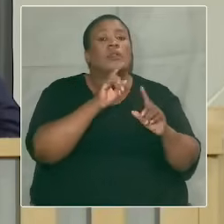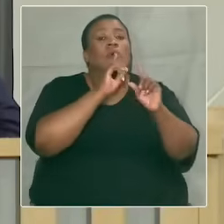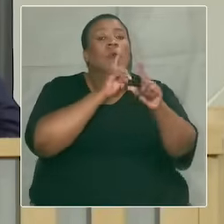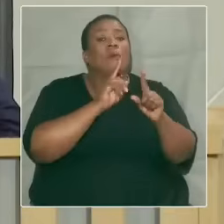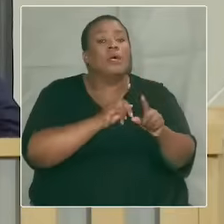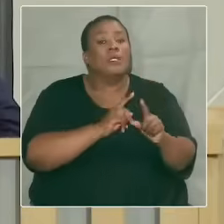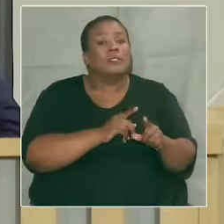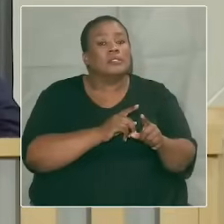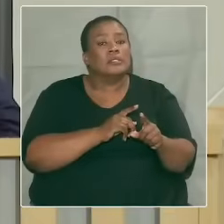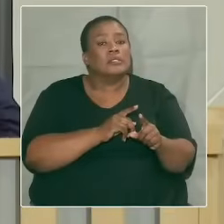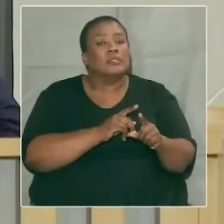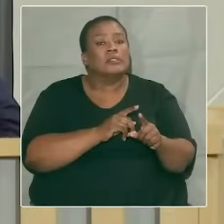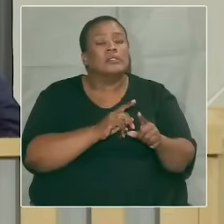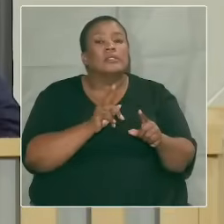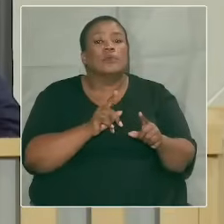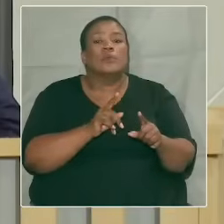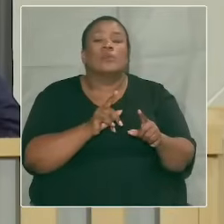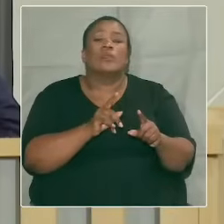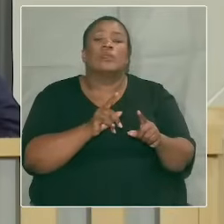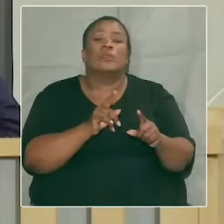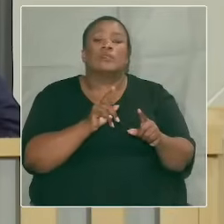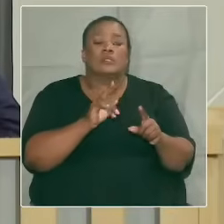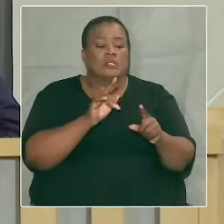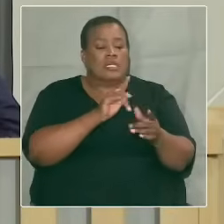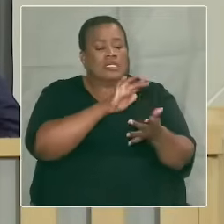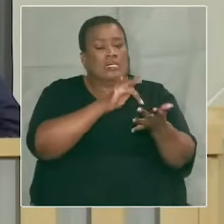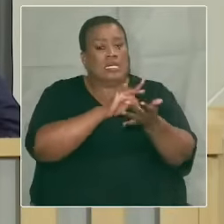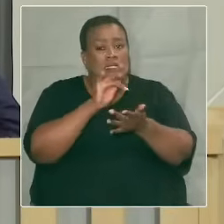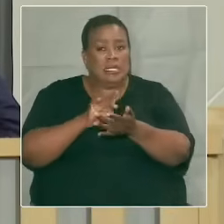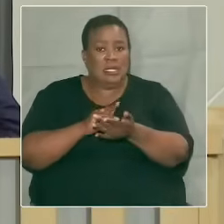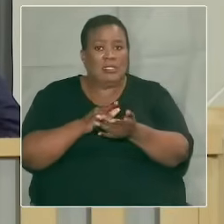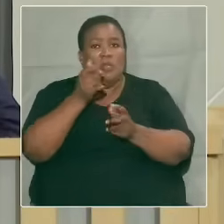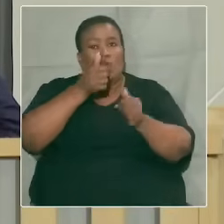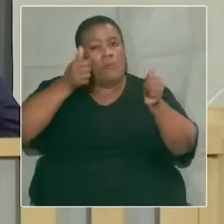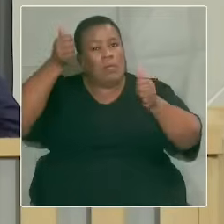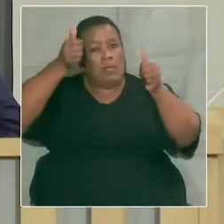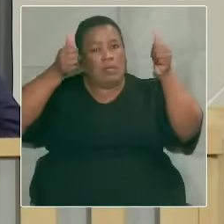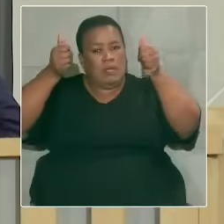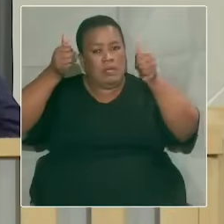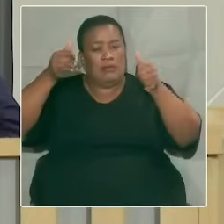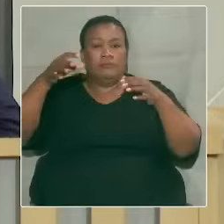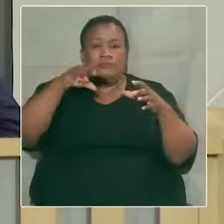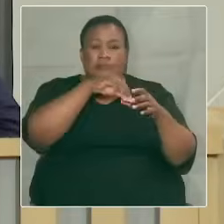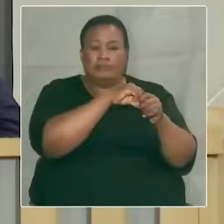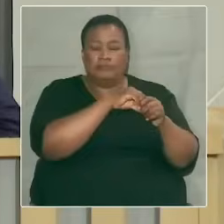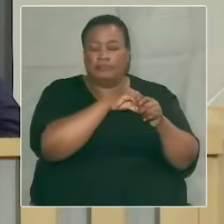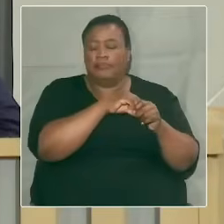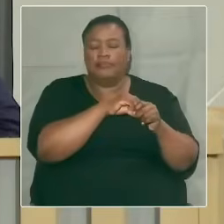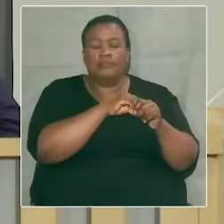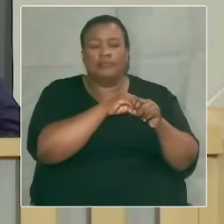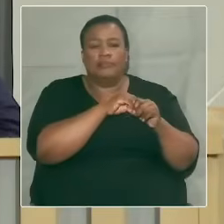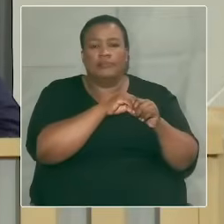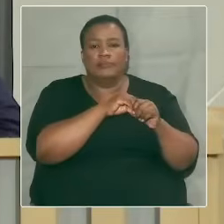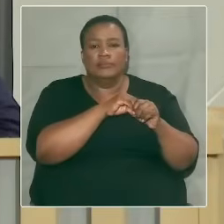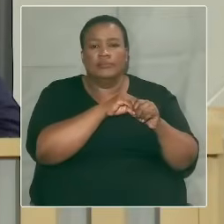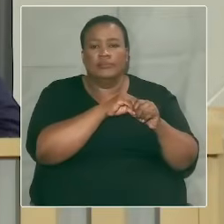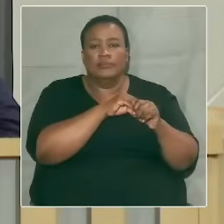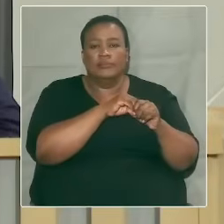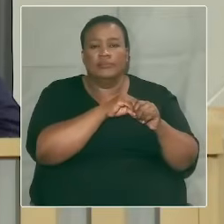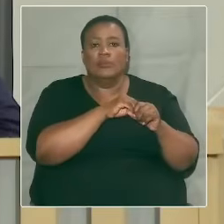joint operation centers, commanders, and the respective zone or unit